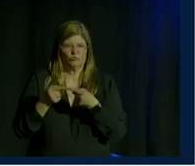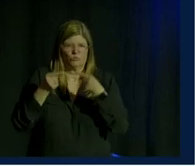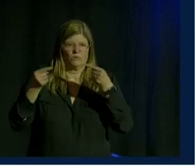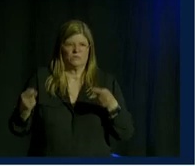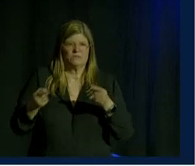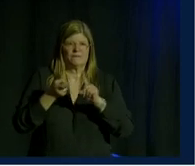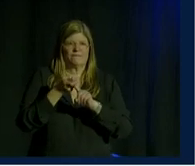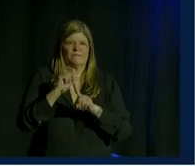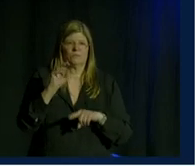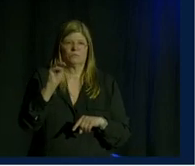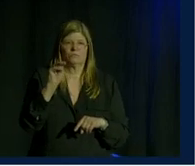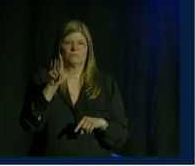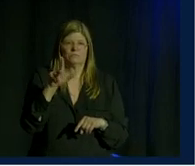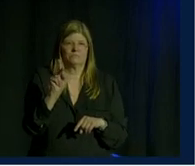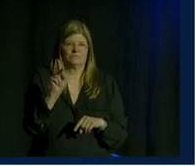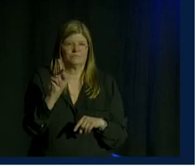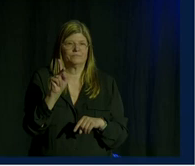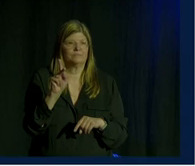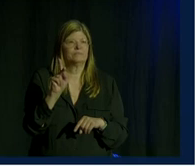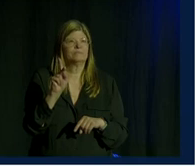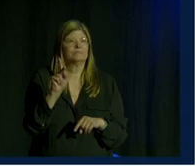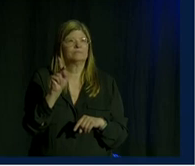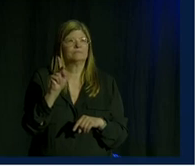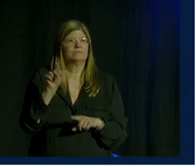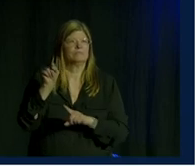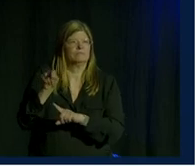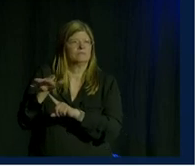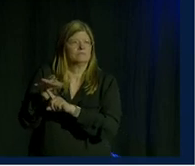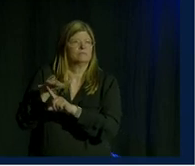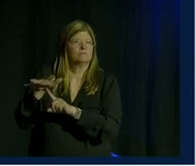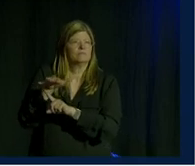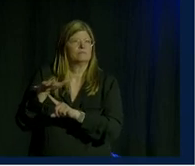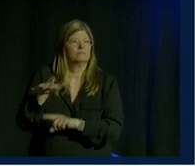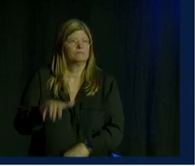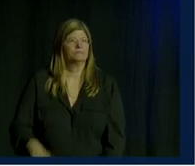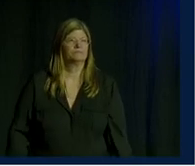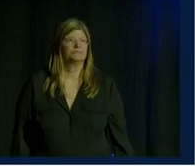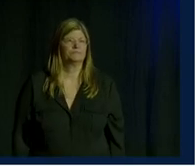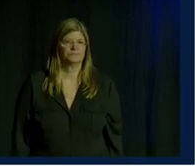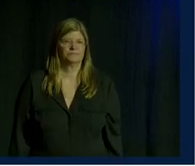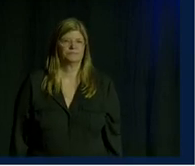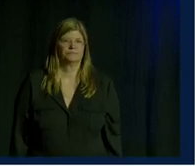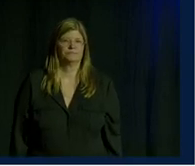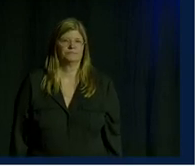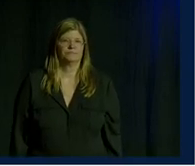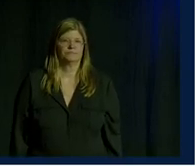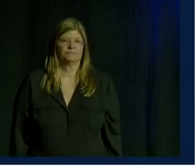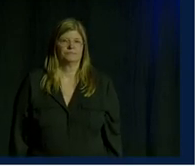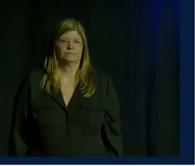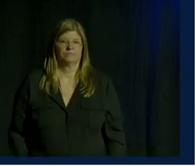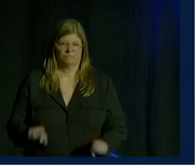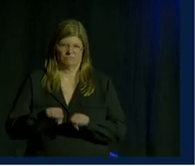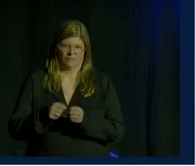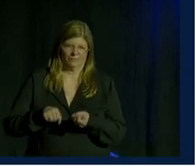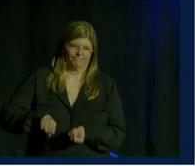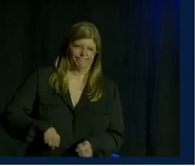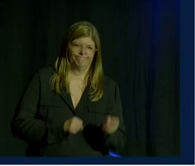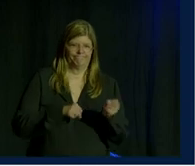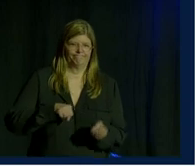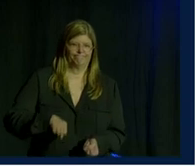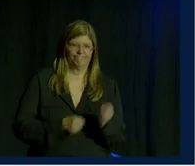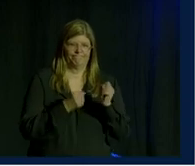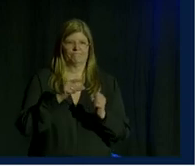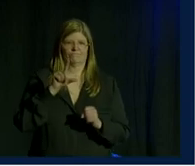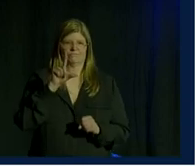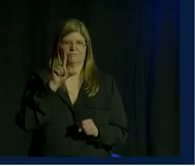which Mayor Bowser RFP'd in 2016, broke ground on in 2020, and will open phase 1 of this